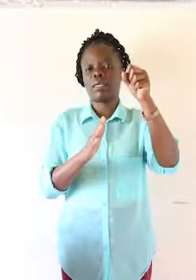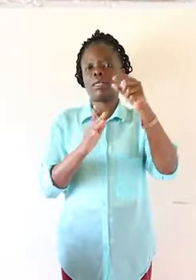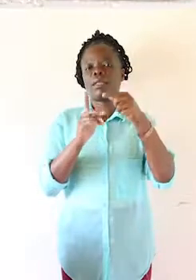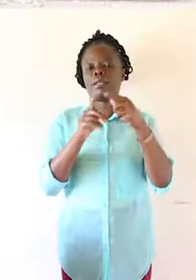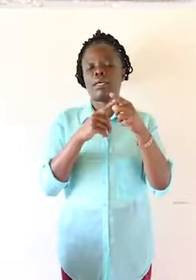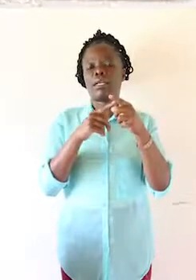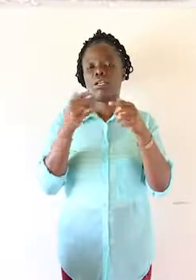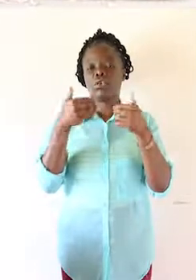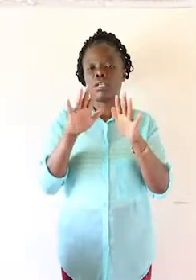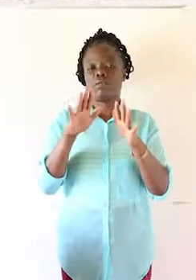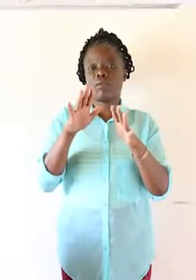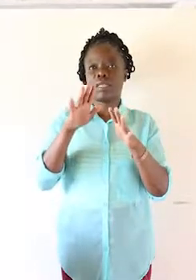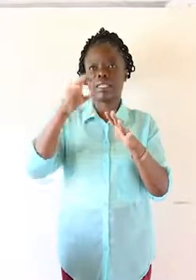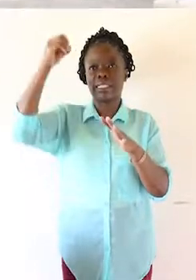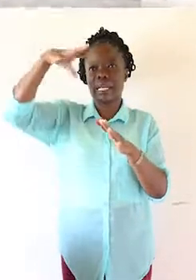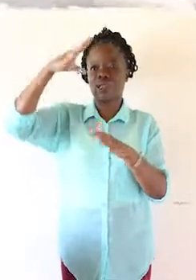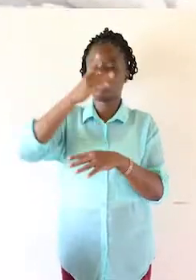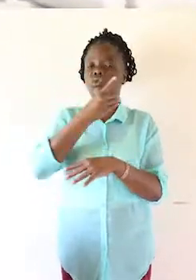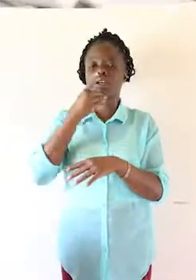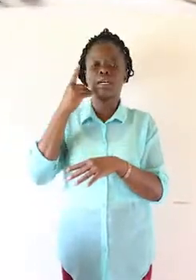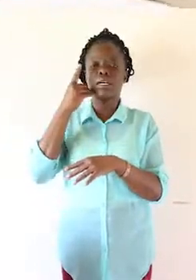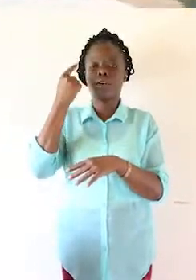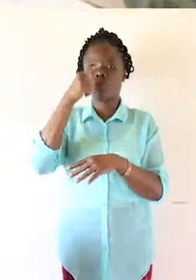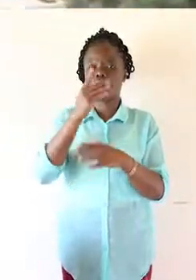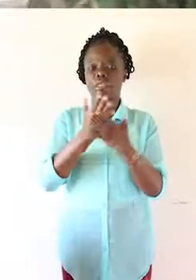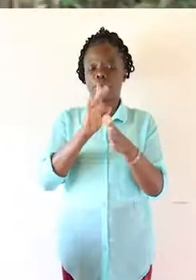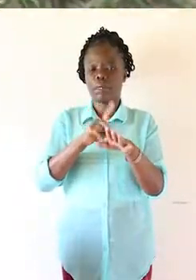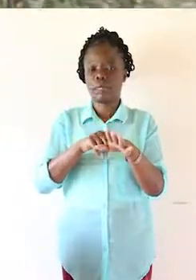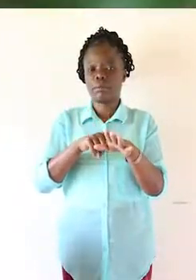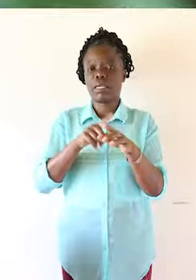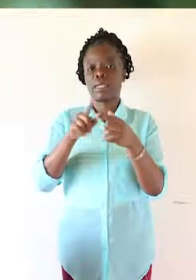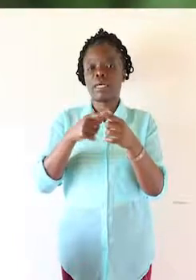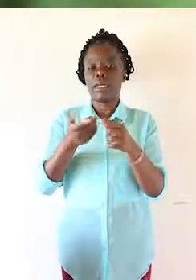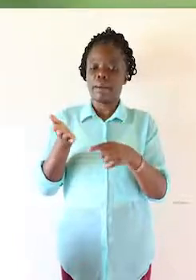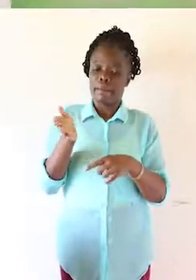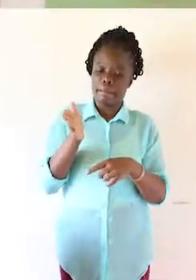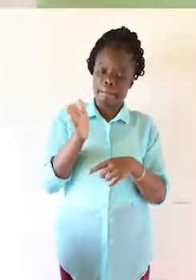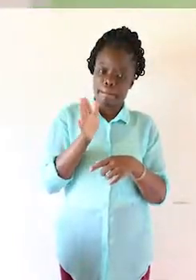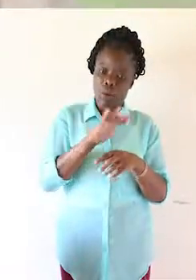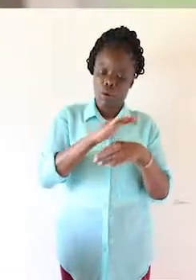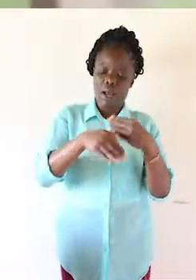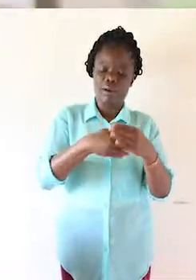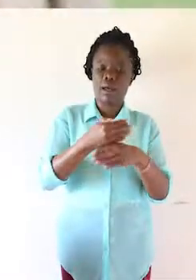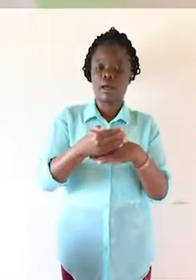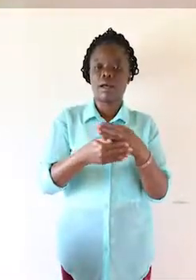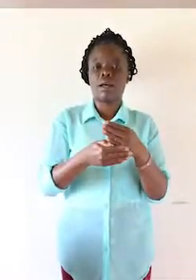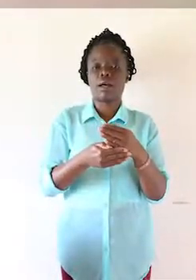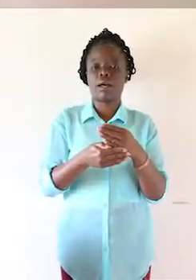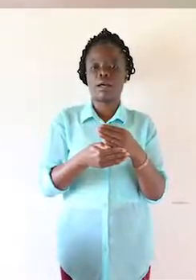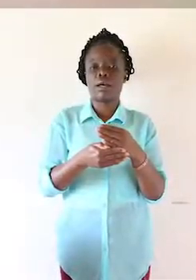hold it up, and then you leave it in the sun to dry for some time, then you come back.